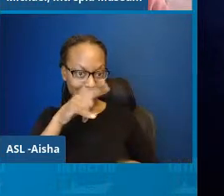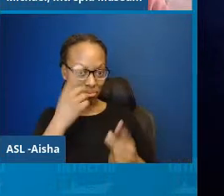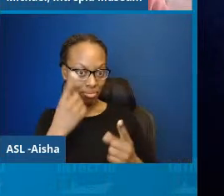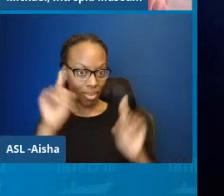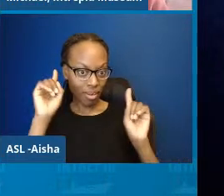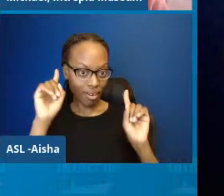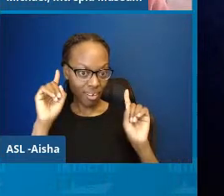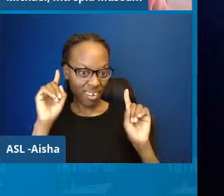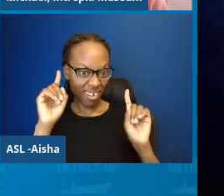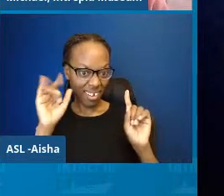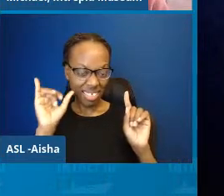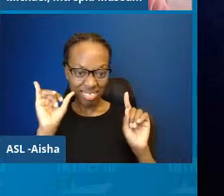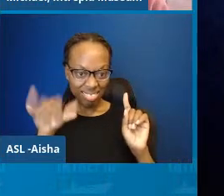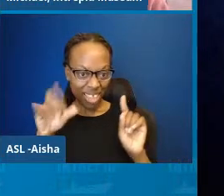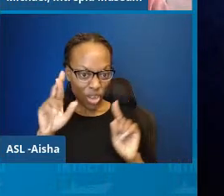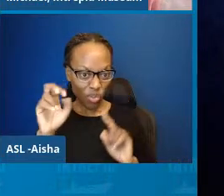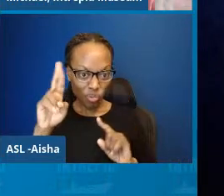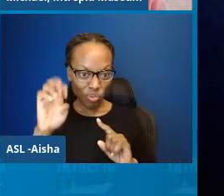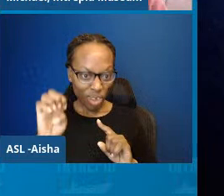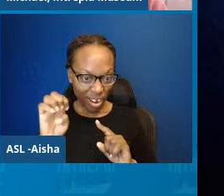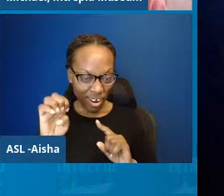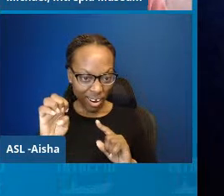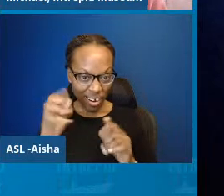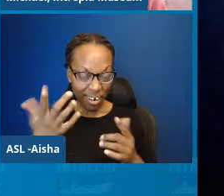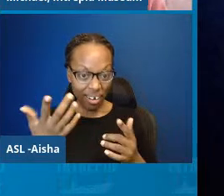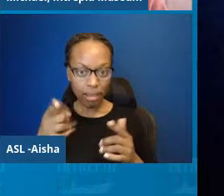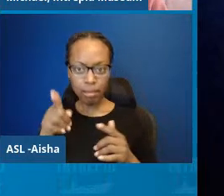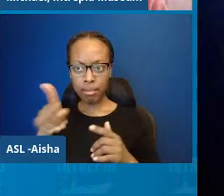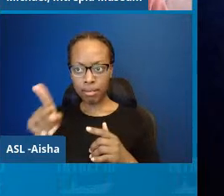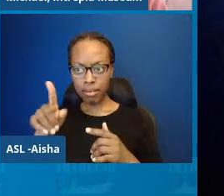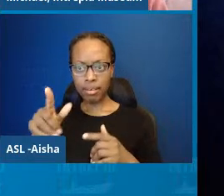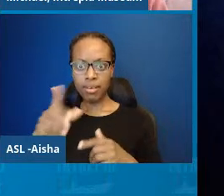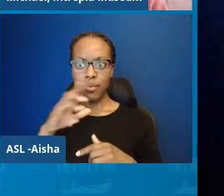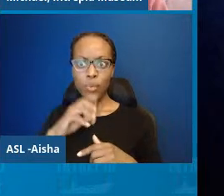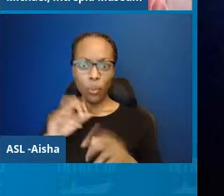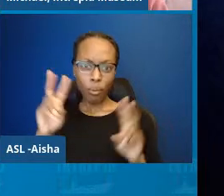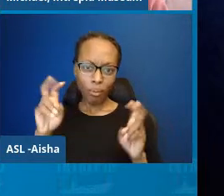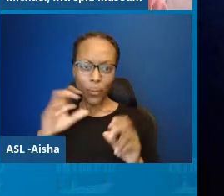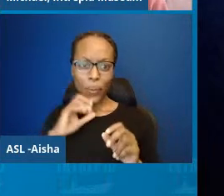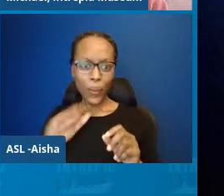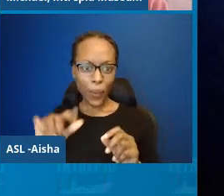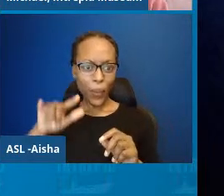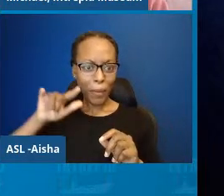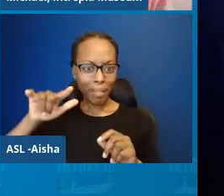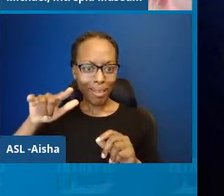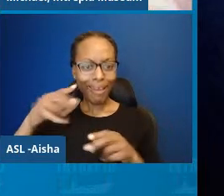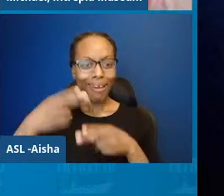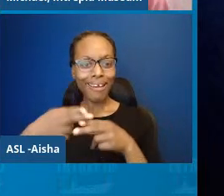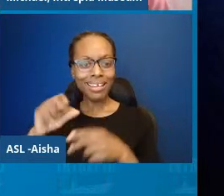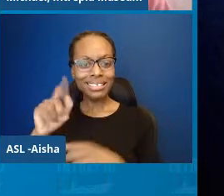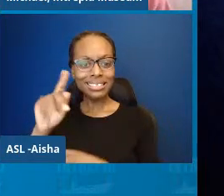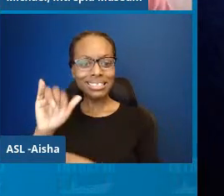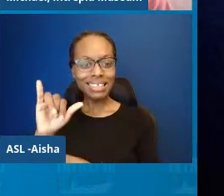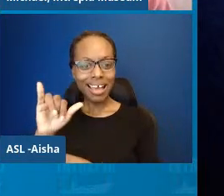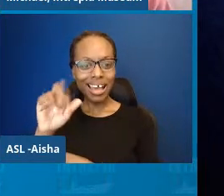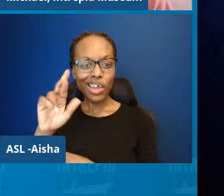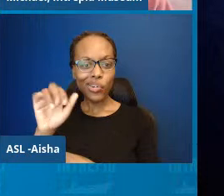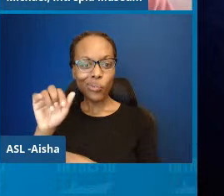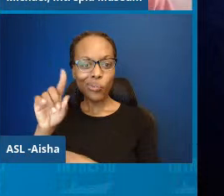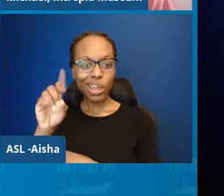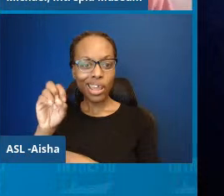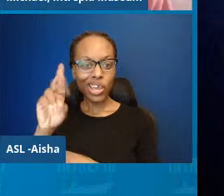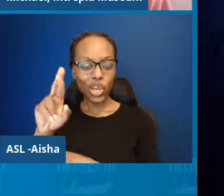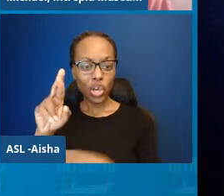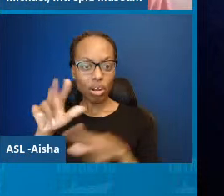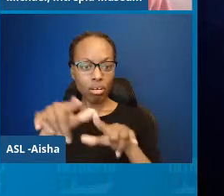thing to happen. And it's actually one of only 2 instances of a Sky Raider accomplishing that